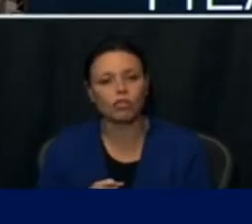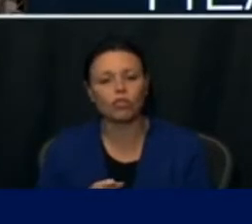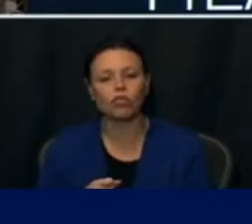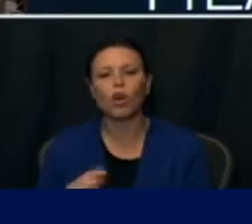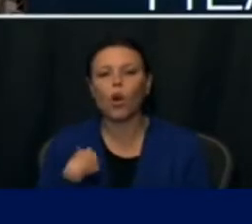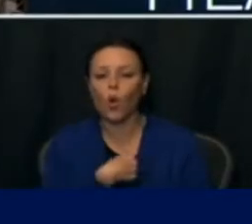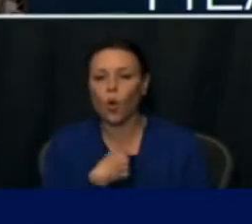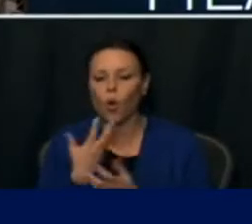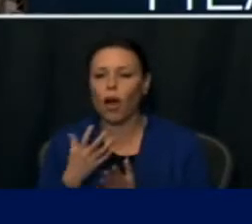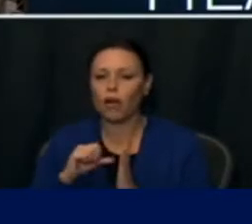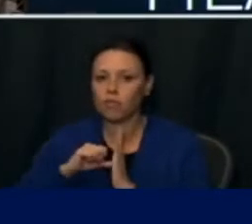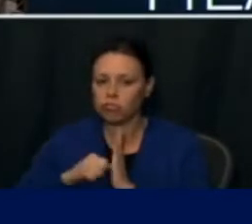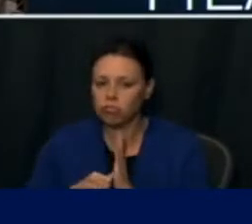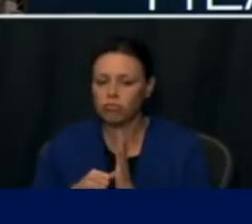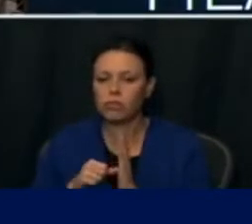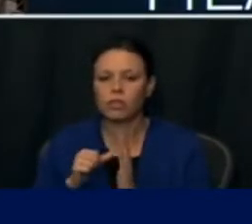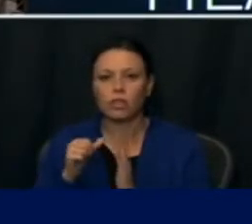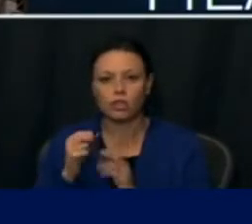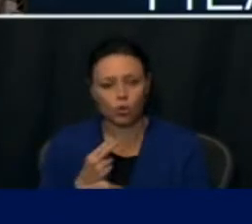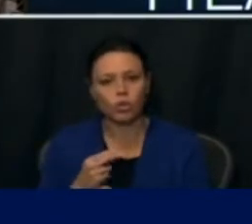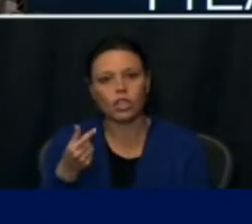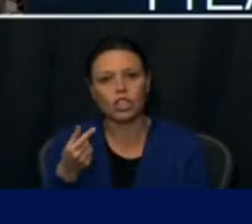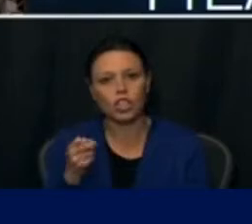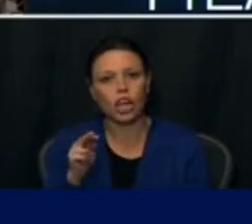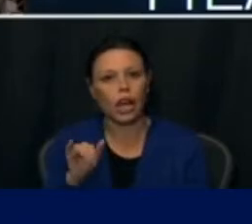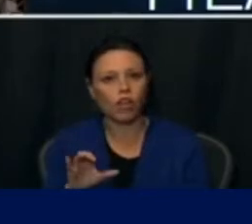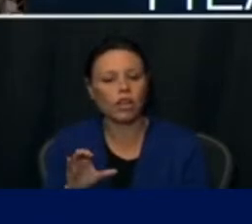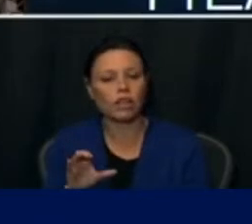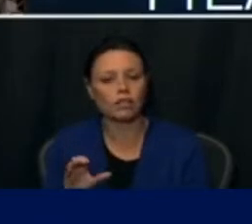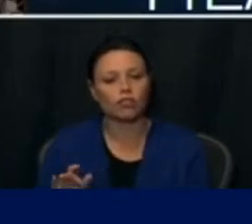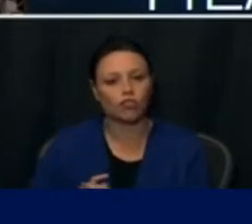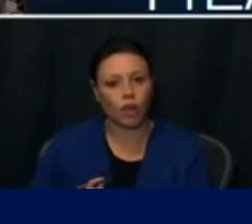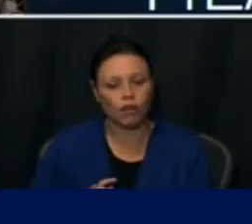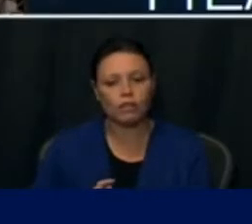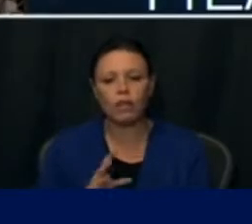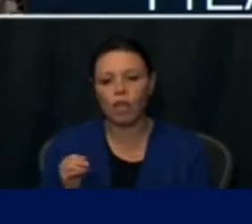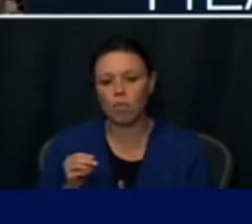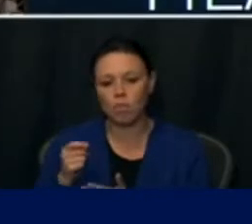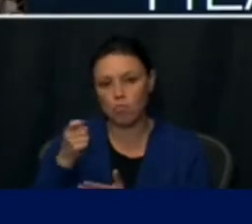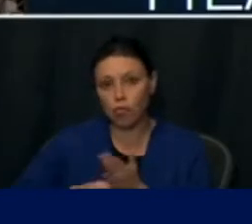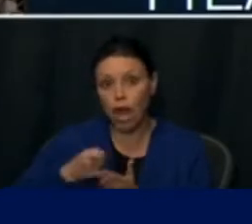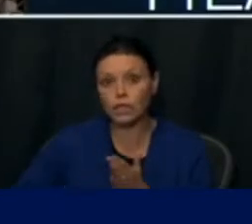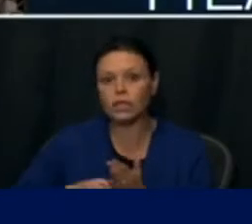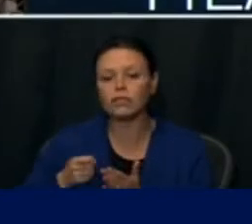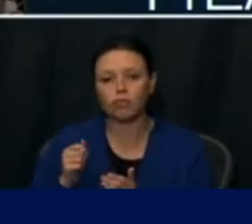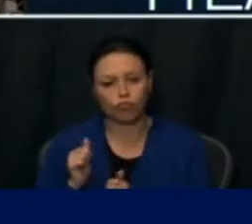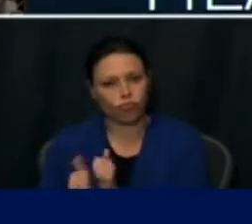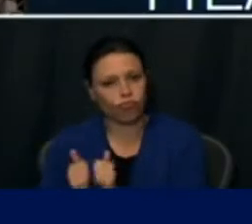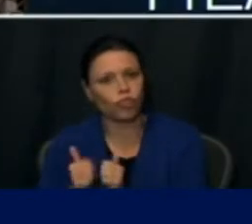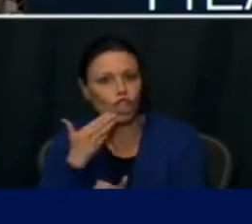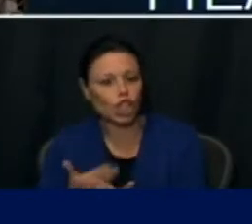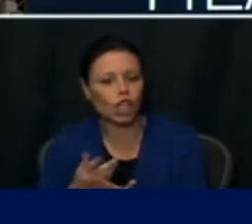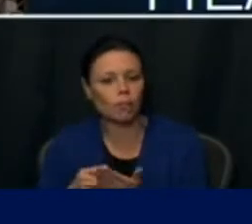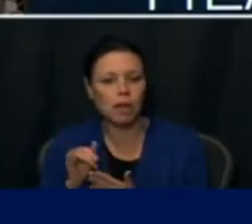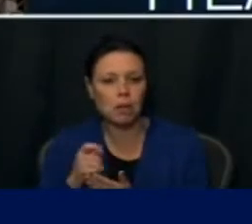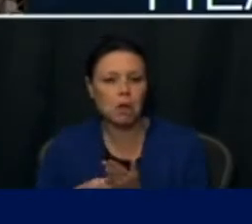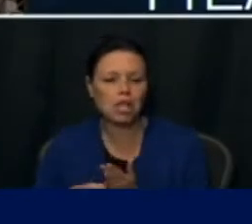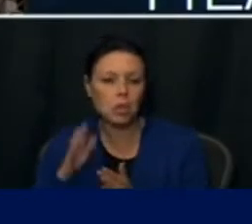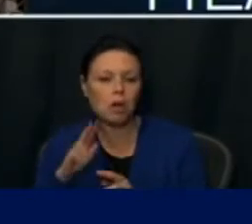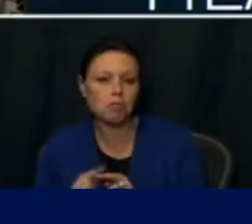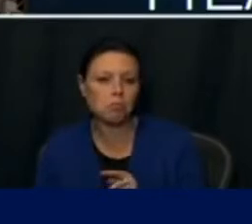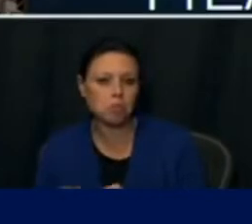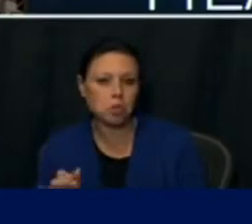very heavy emphasis on generic drugs and uh the pricing there has become very good but that pricing will also go down